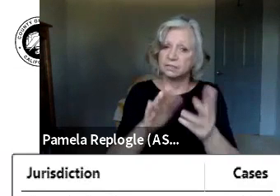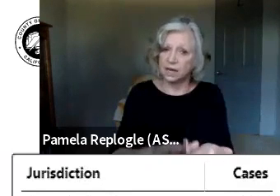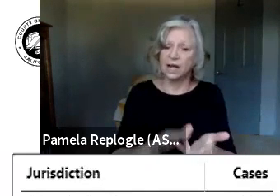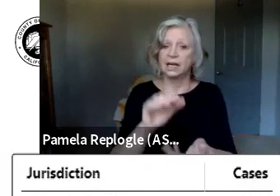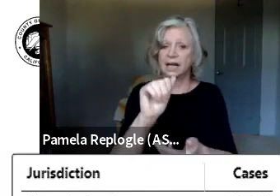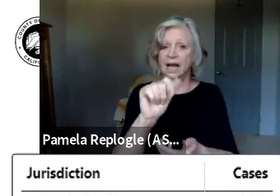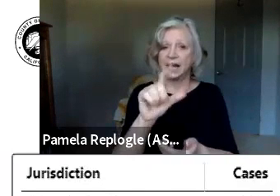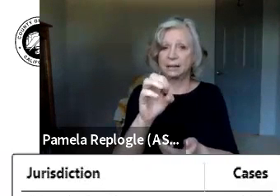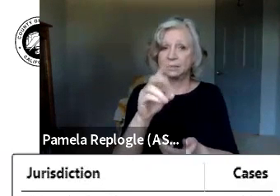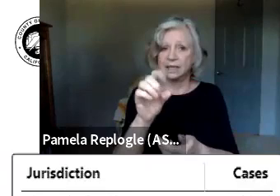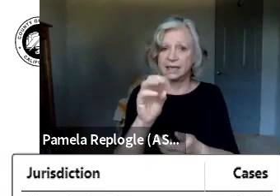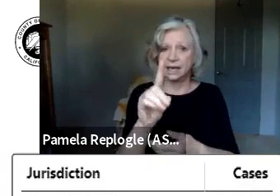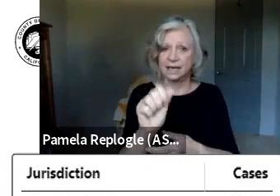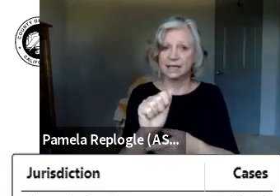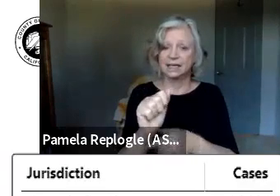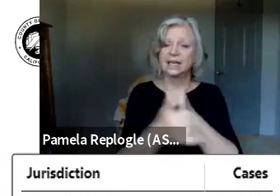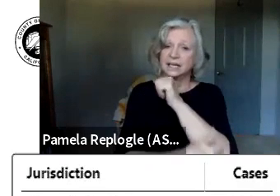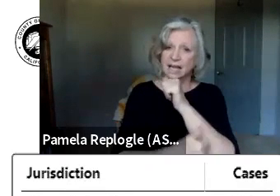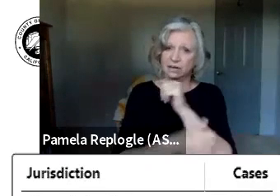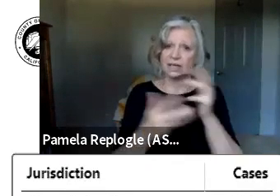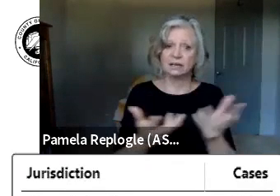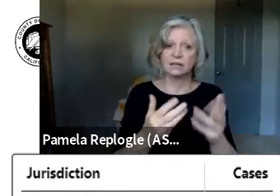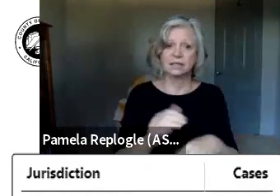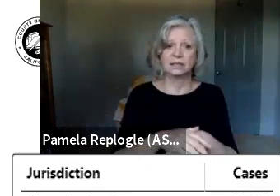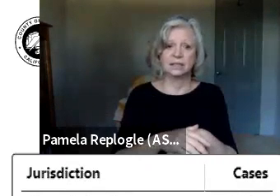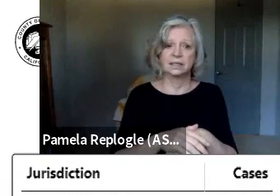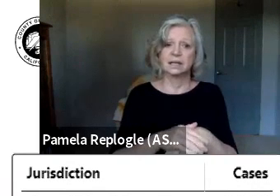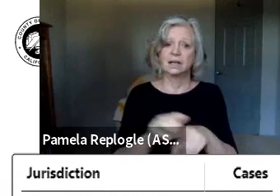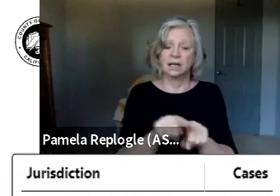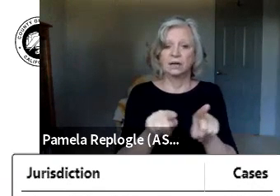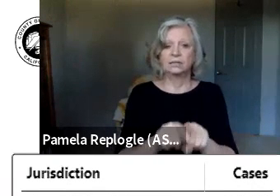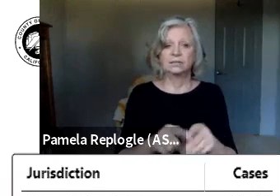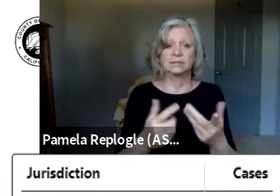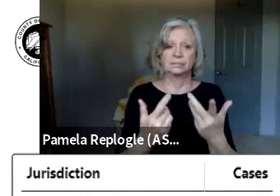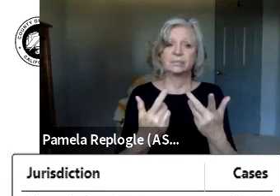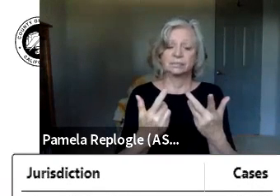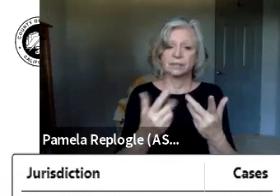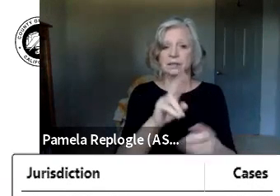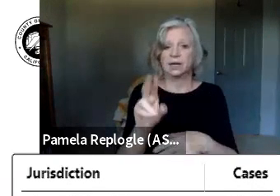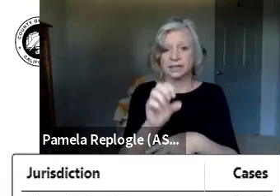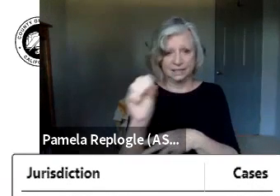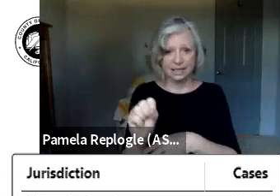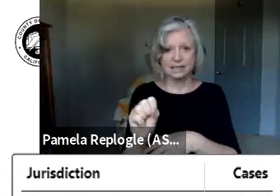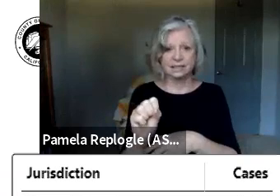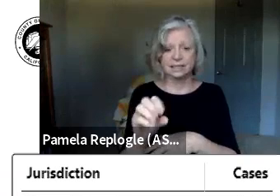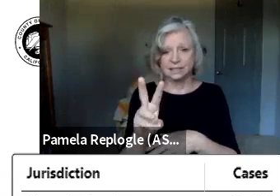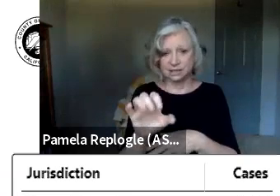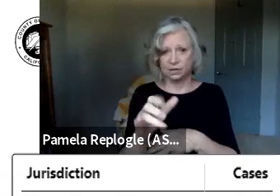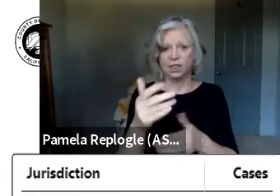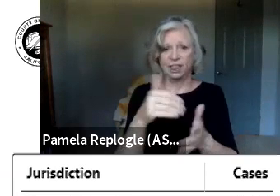as you heard earlier, 600,000 people across the country have lost their lives. Next slide,